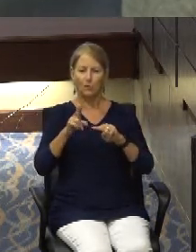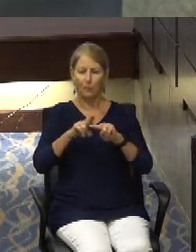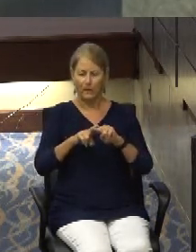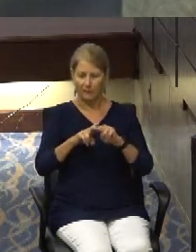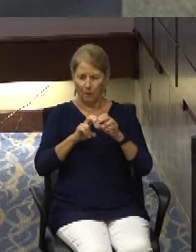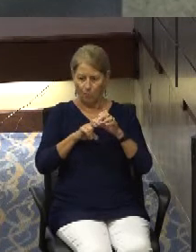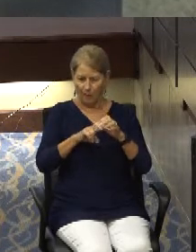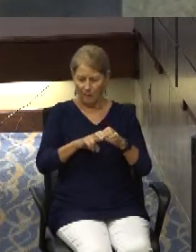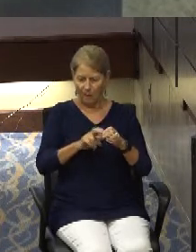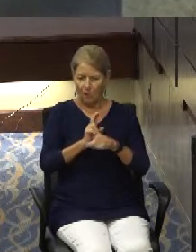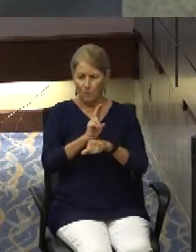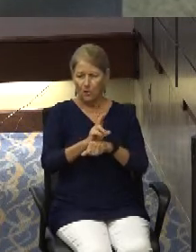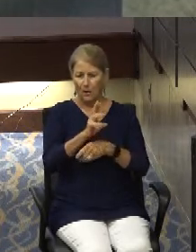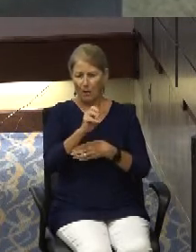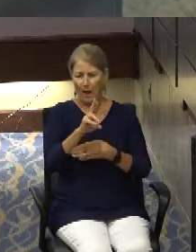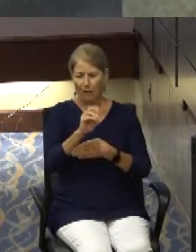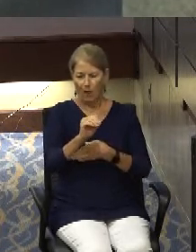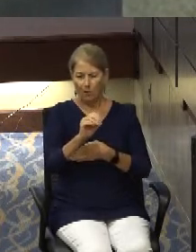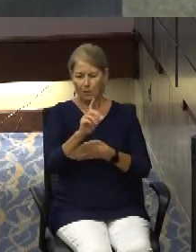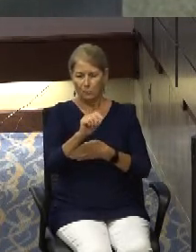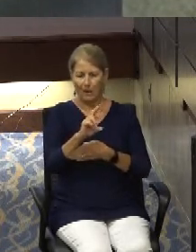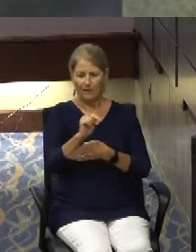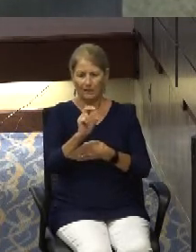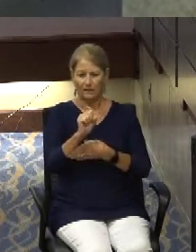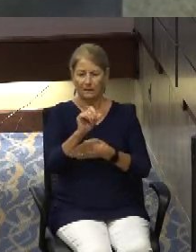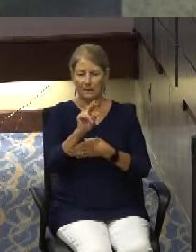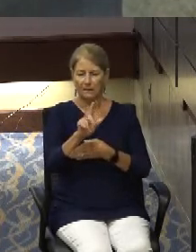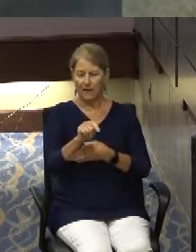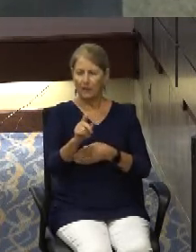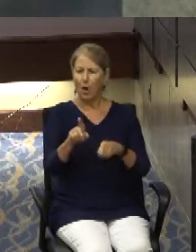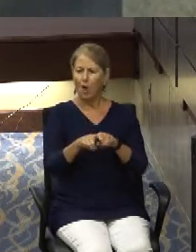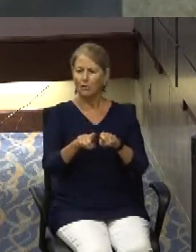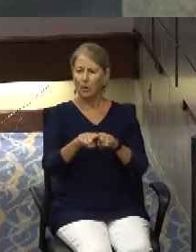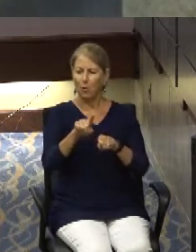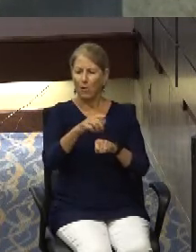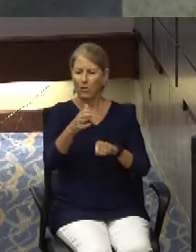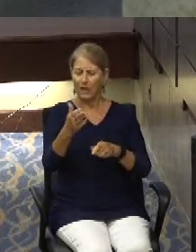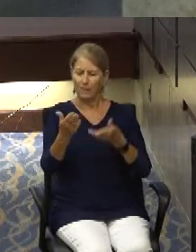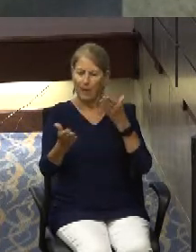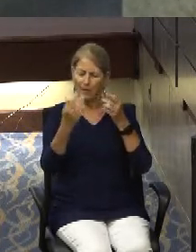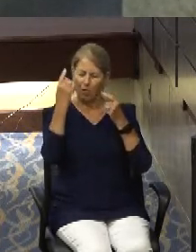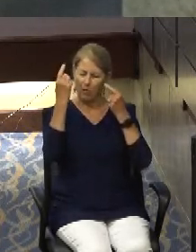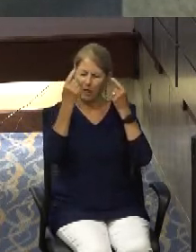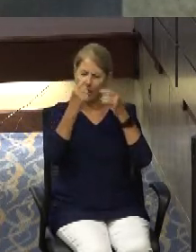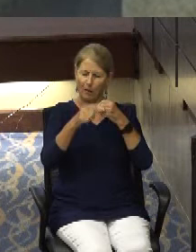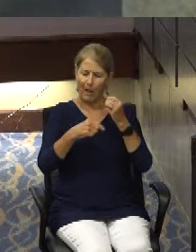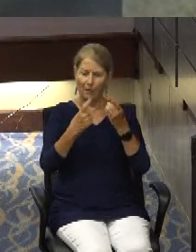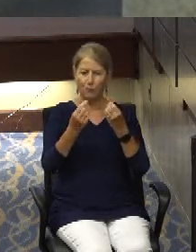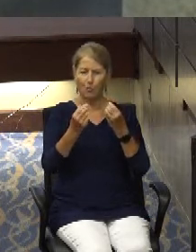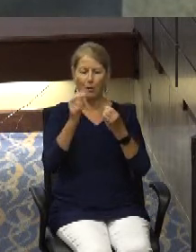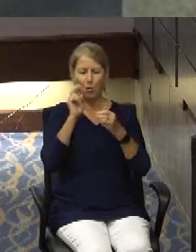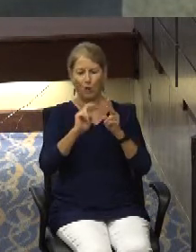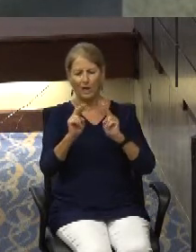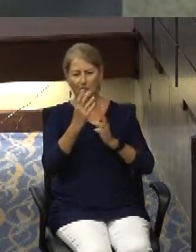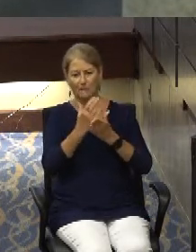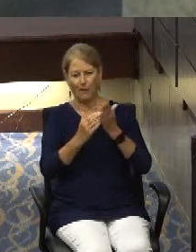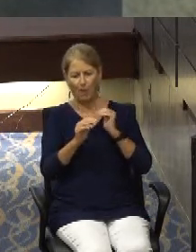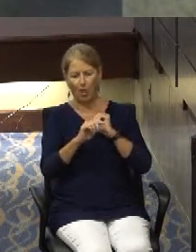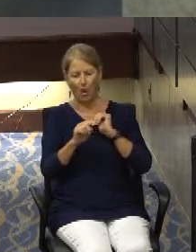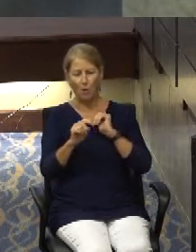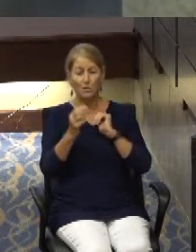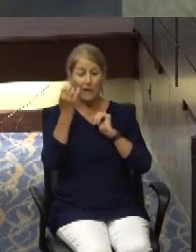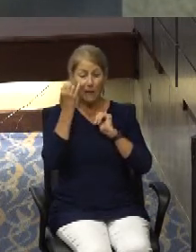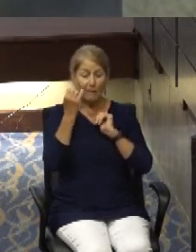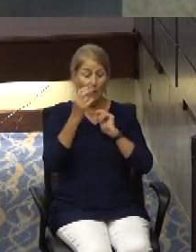microtransit. And then also, one thing that we might consider doing is looking at some of these, if there